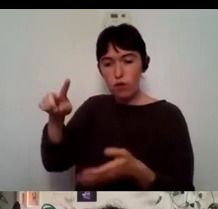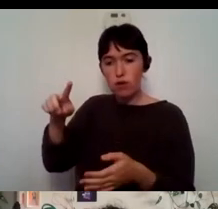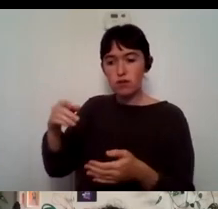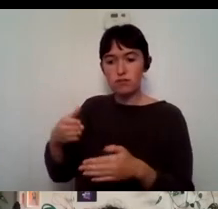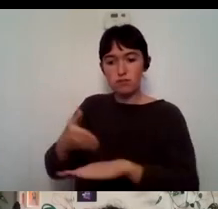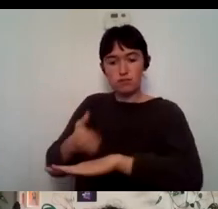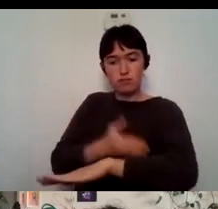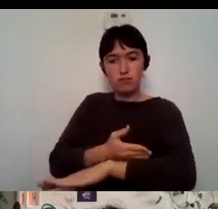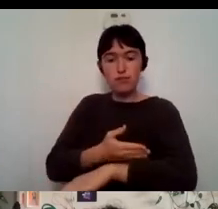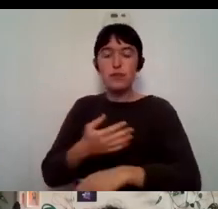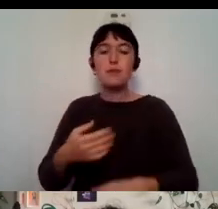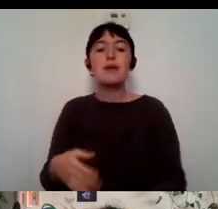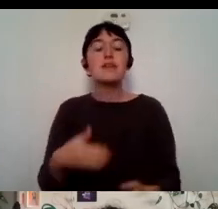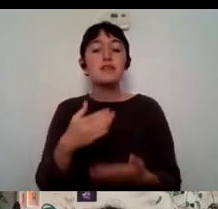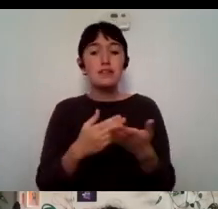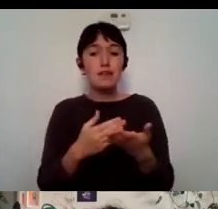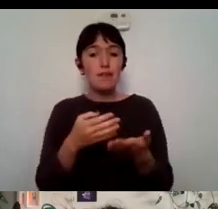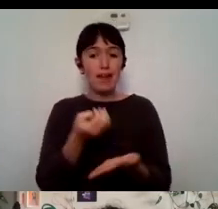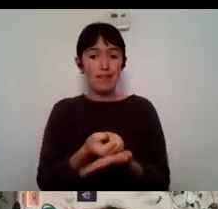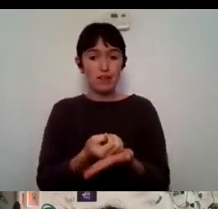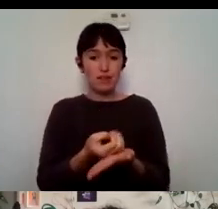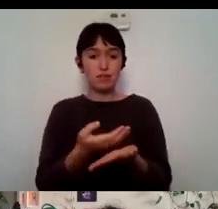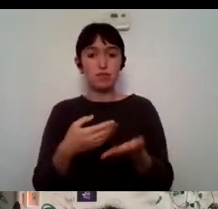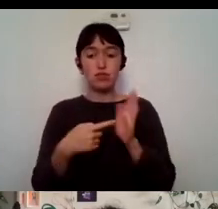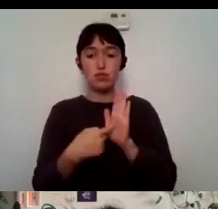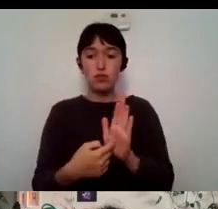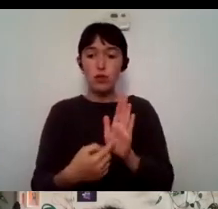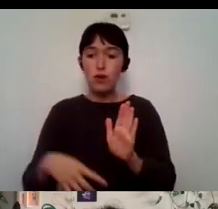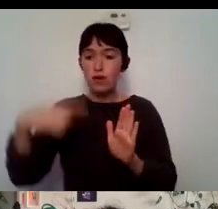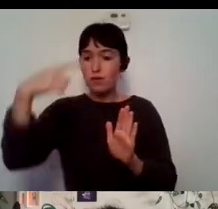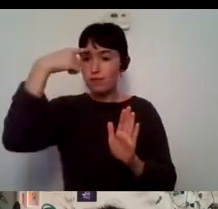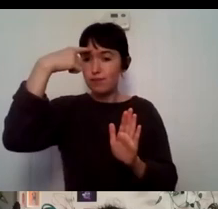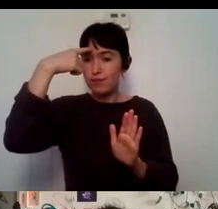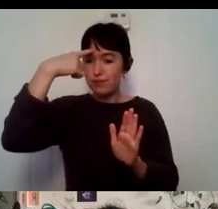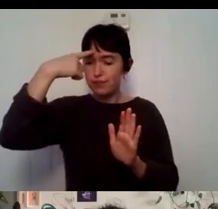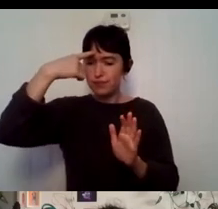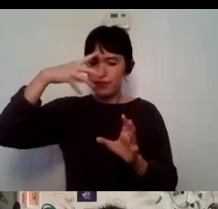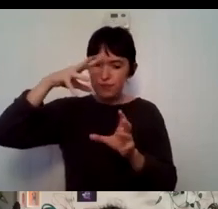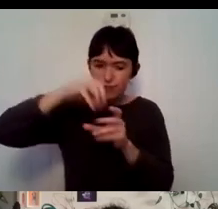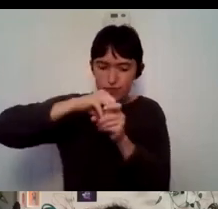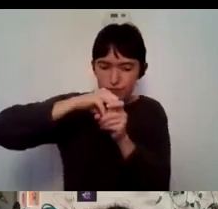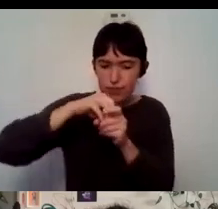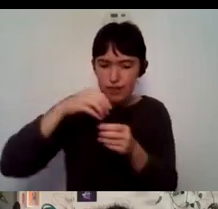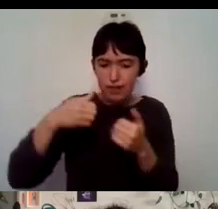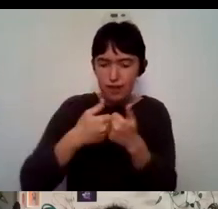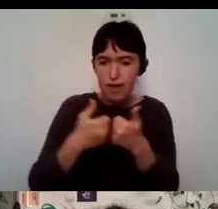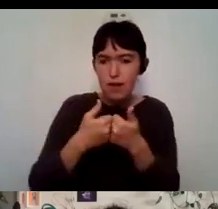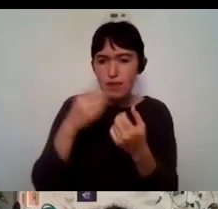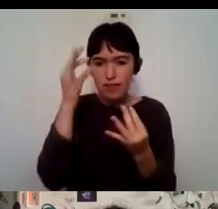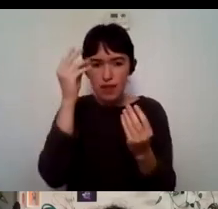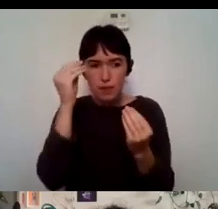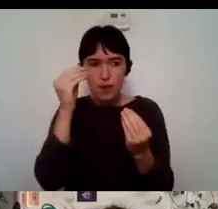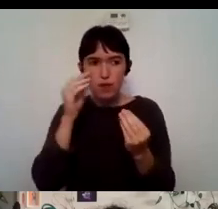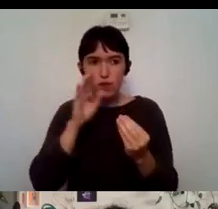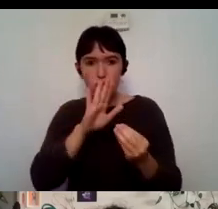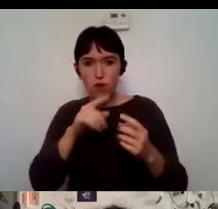of cognitive engagement that you have, thinking about what your opponent's doing, those kinds of things